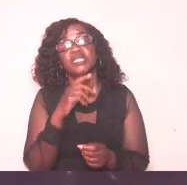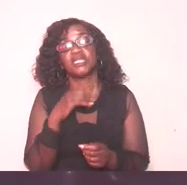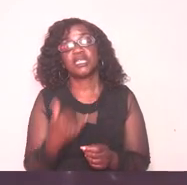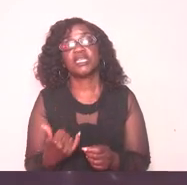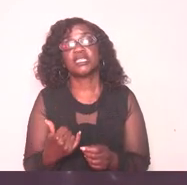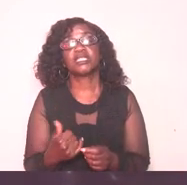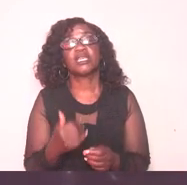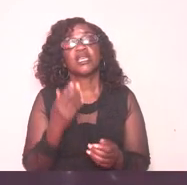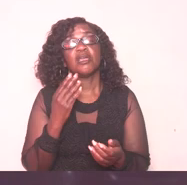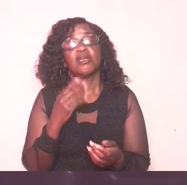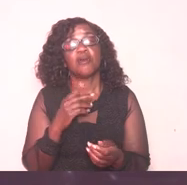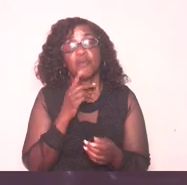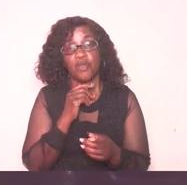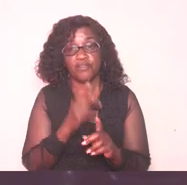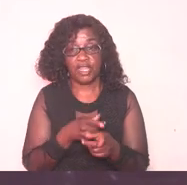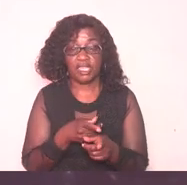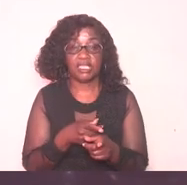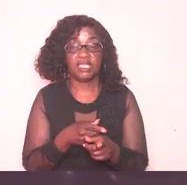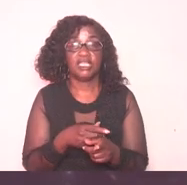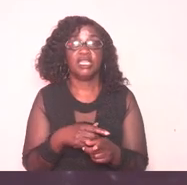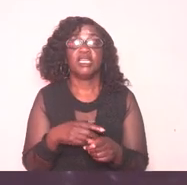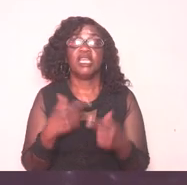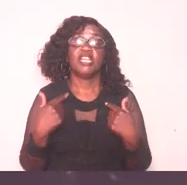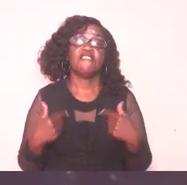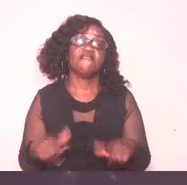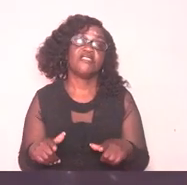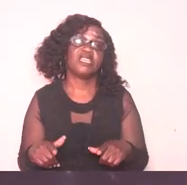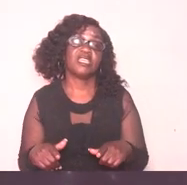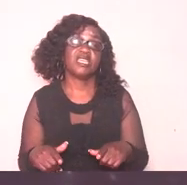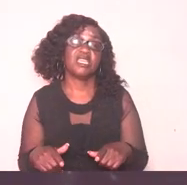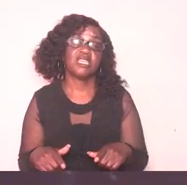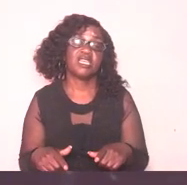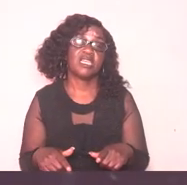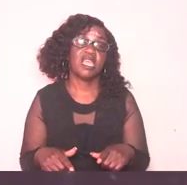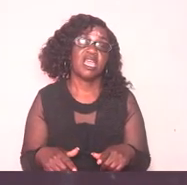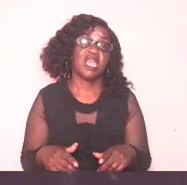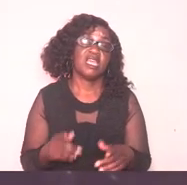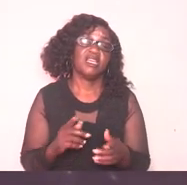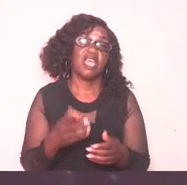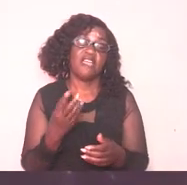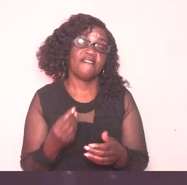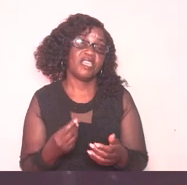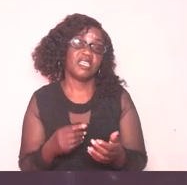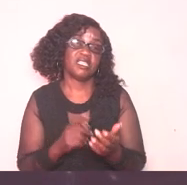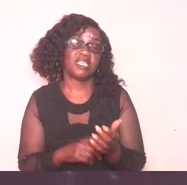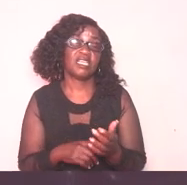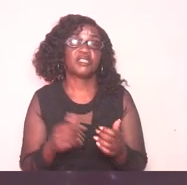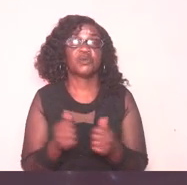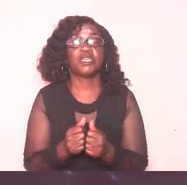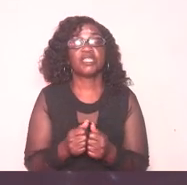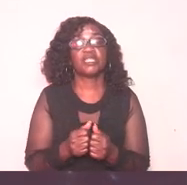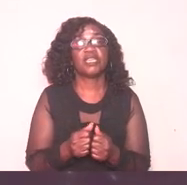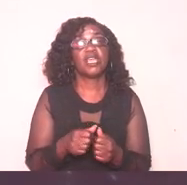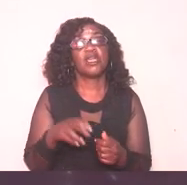spark their relationship, right? Nicole is living this life that Nkosi loves me and I'm having sex with Nkosi and I'm living